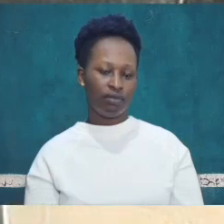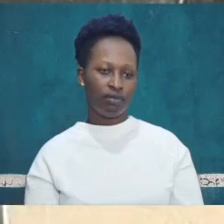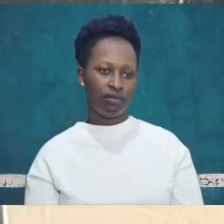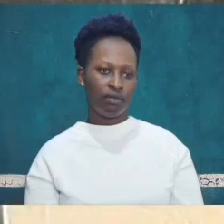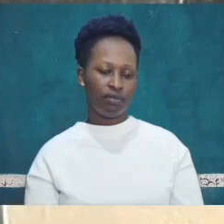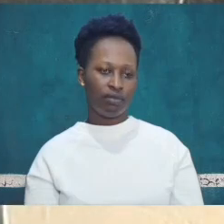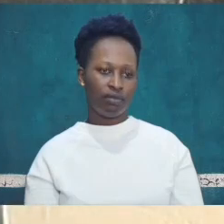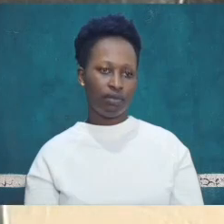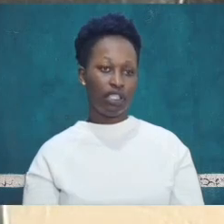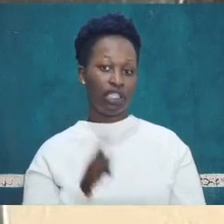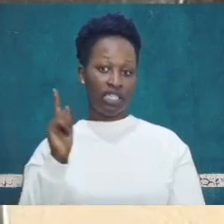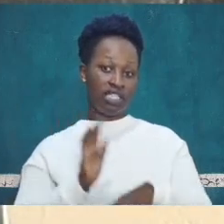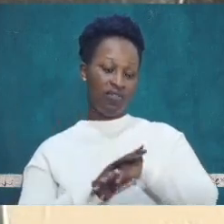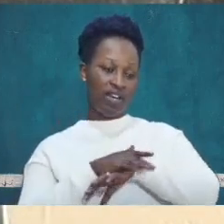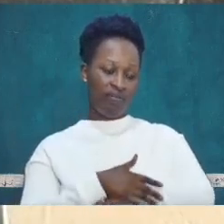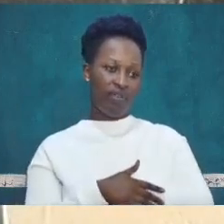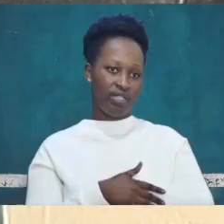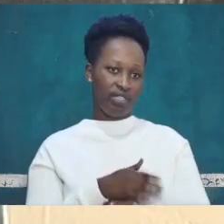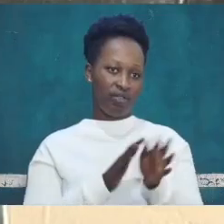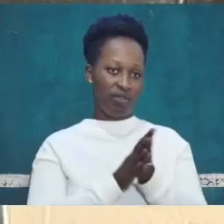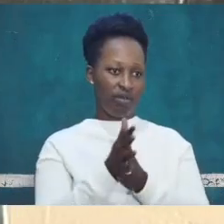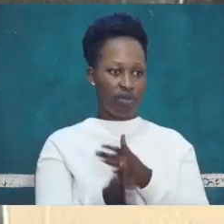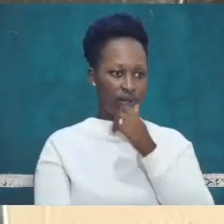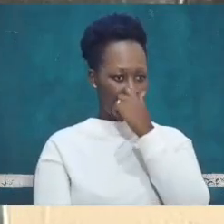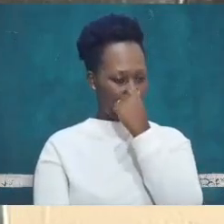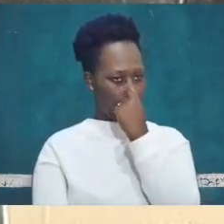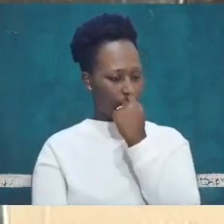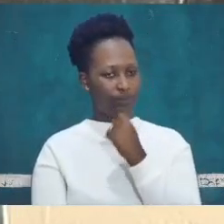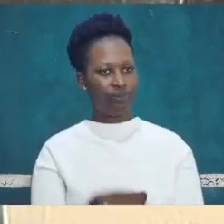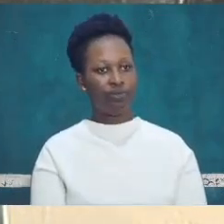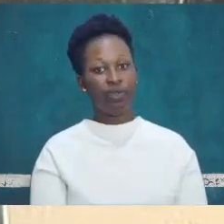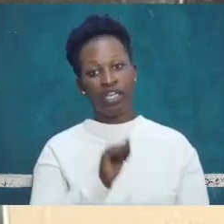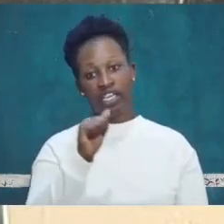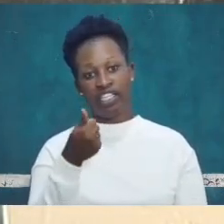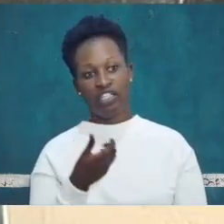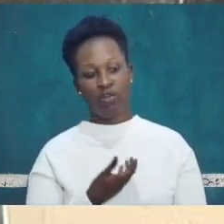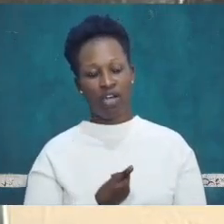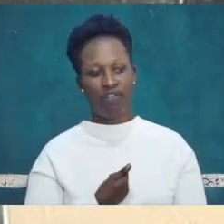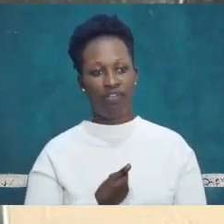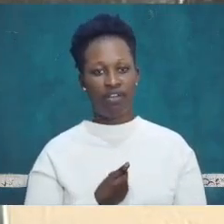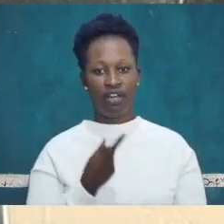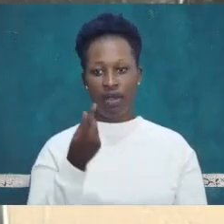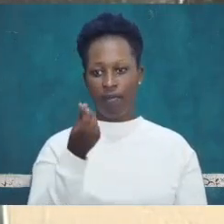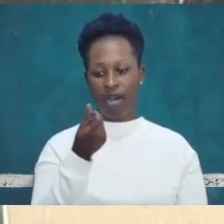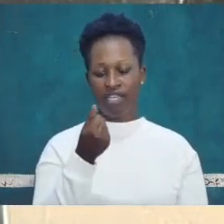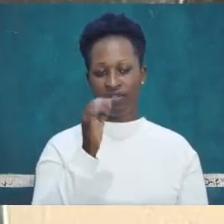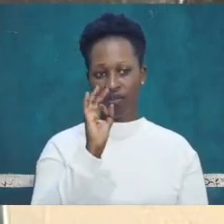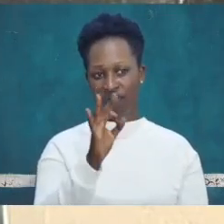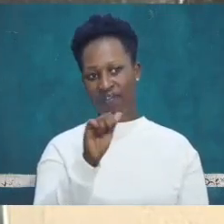This one influences consumption, people's habits. We have price of other